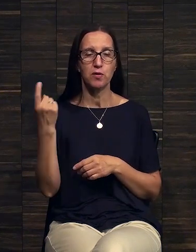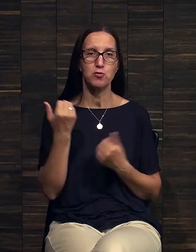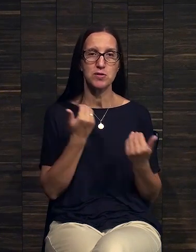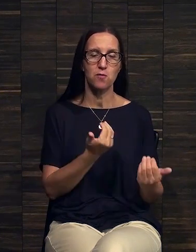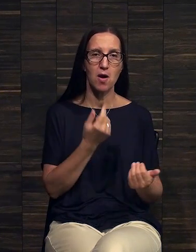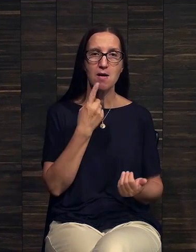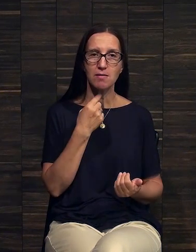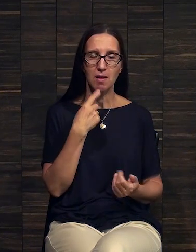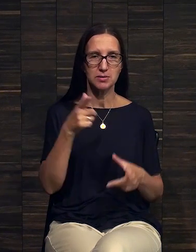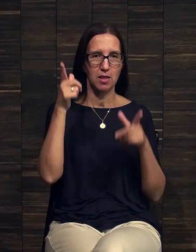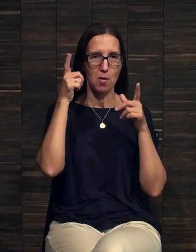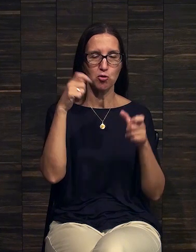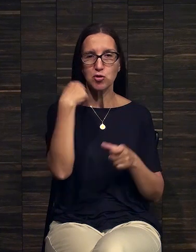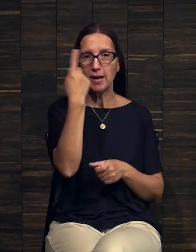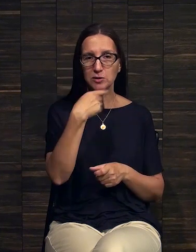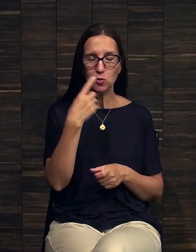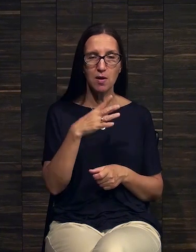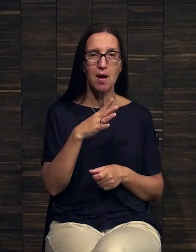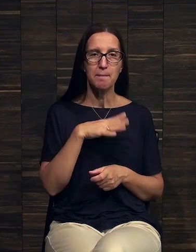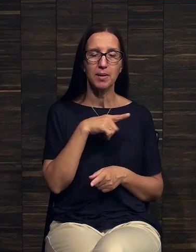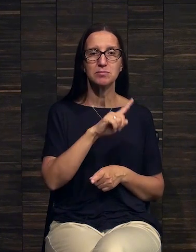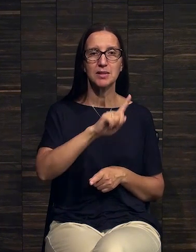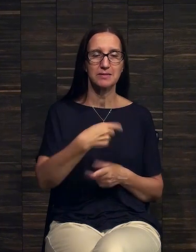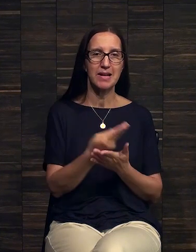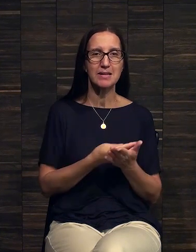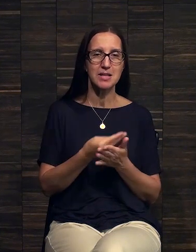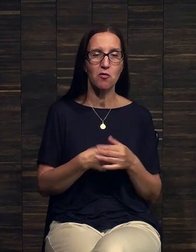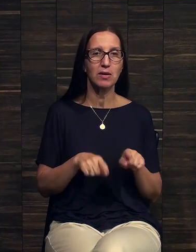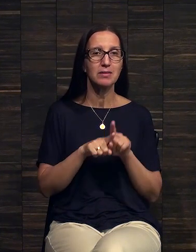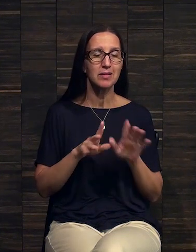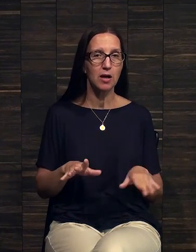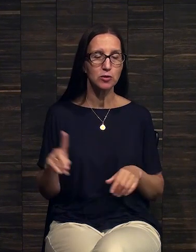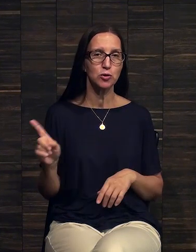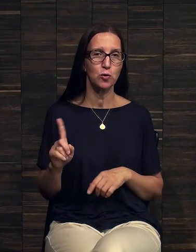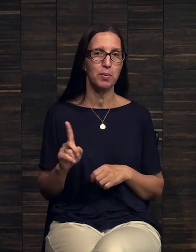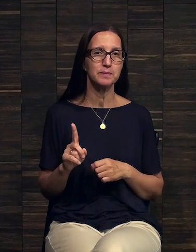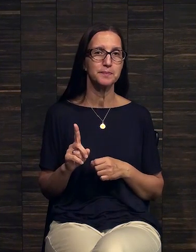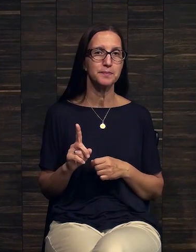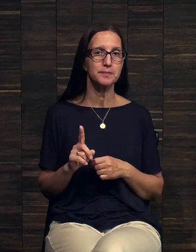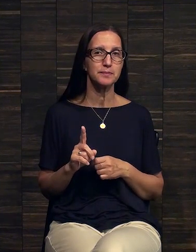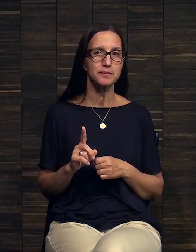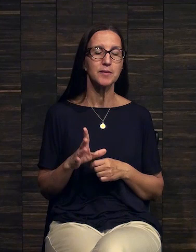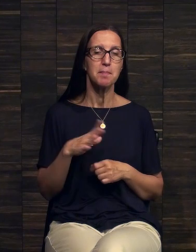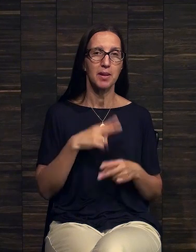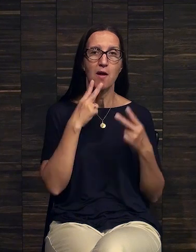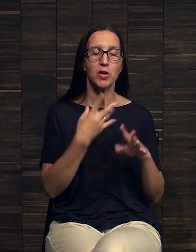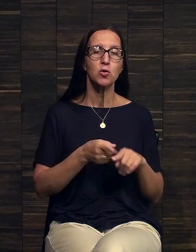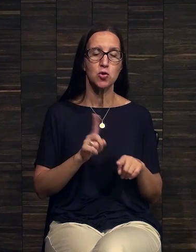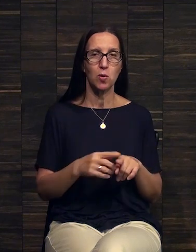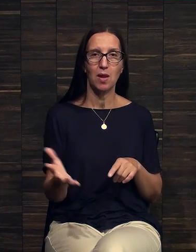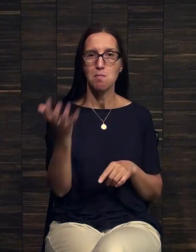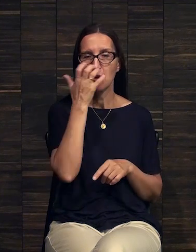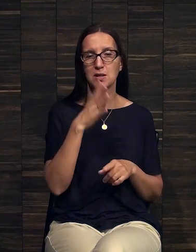other characters disappeared, and there is demonic face, and they started to paint it in such a way